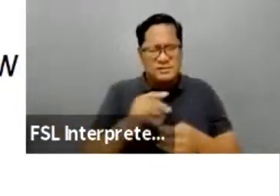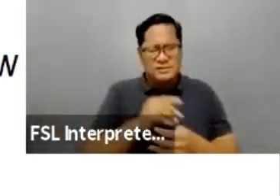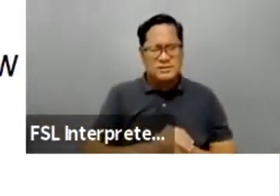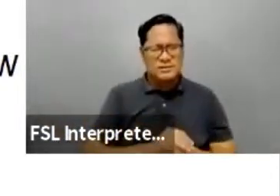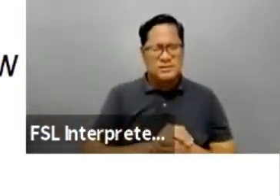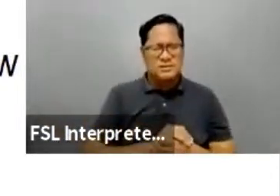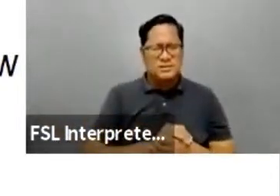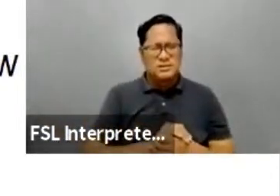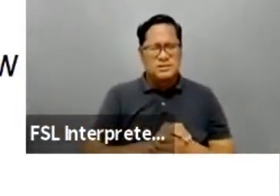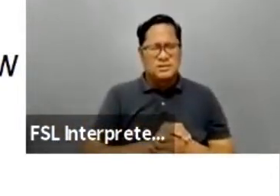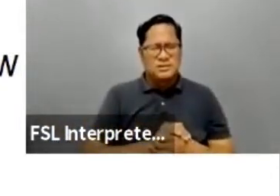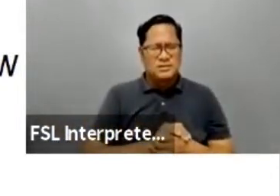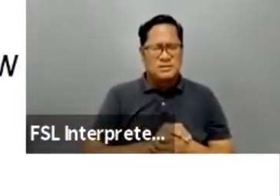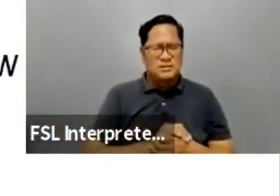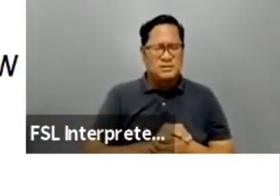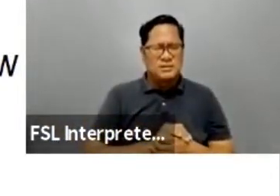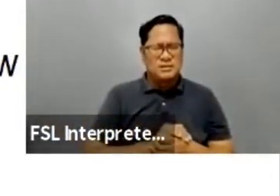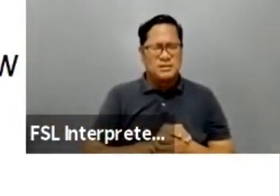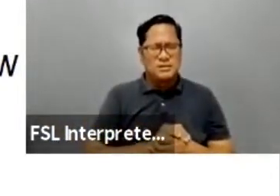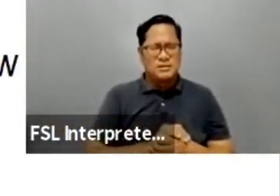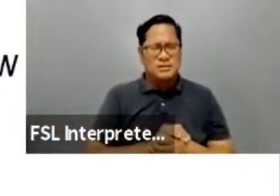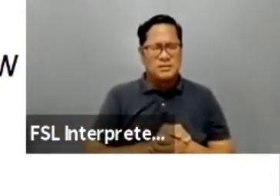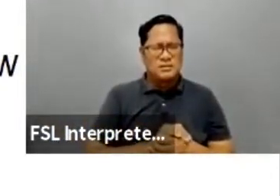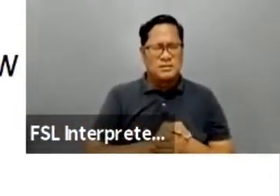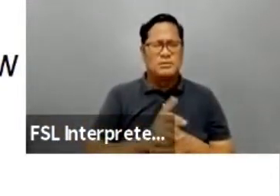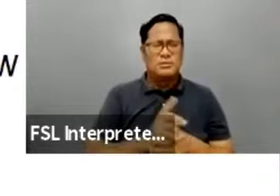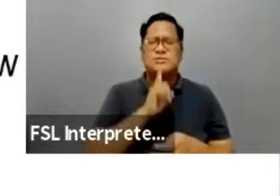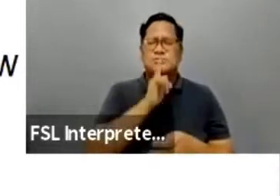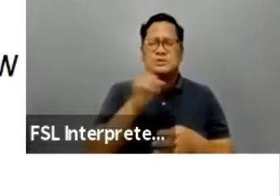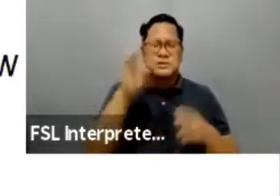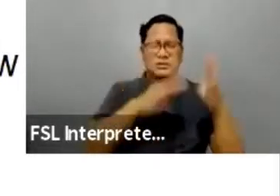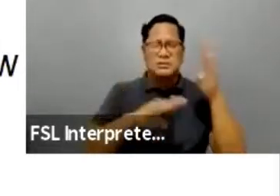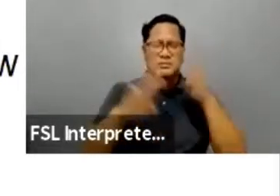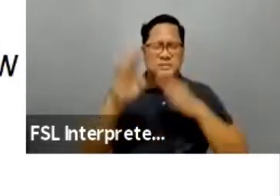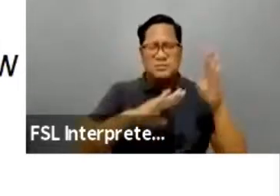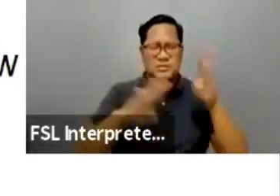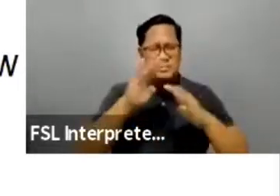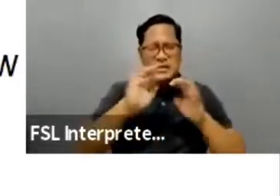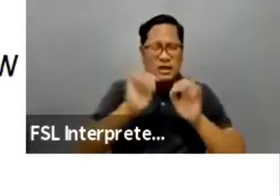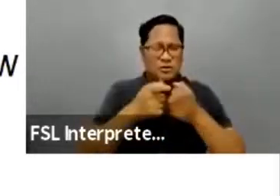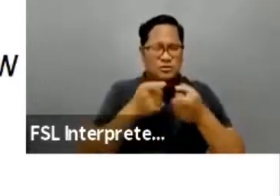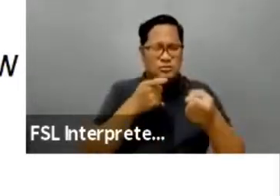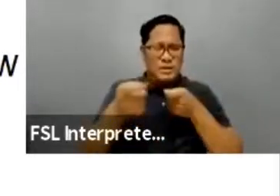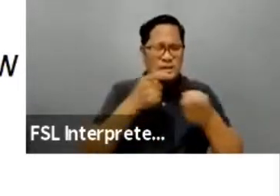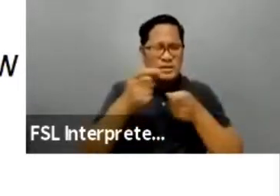to take a lot of capacity building for the province to manage that.